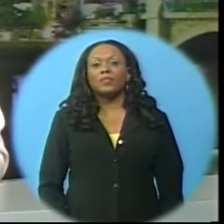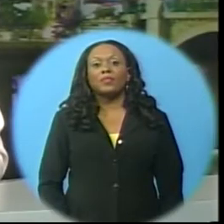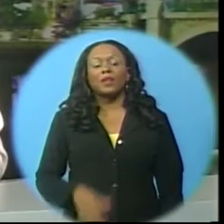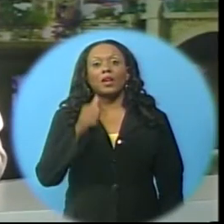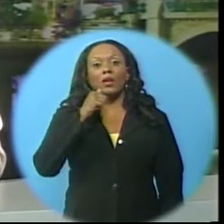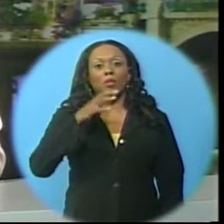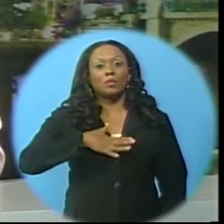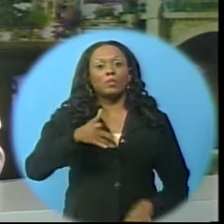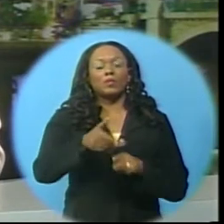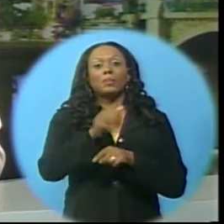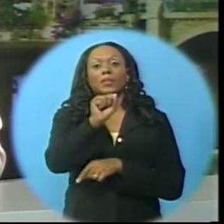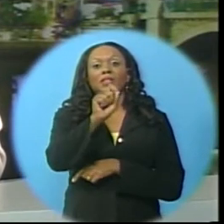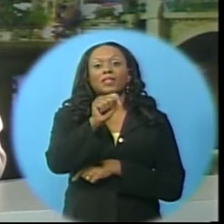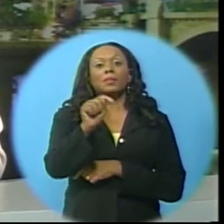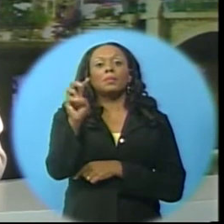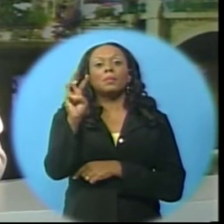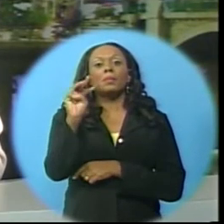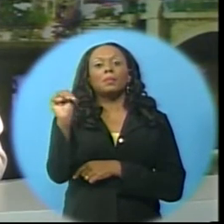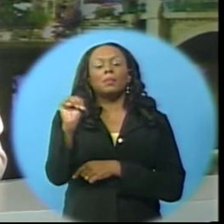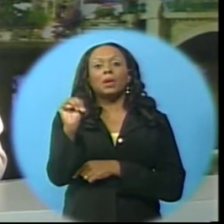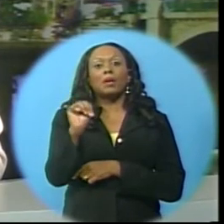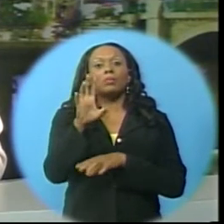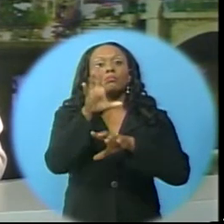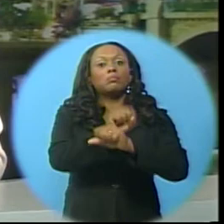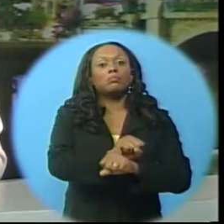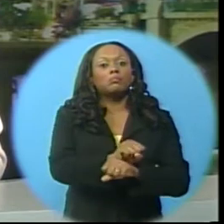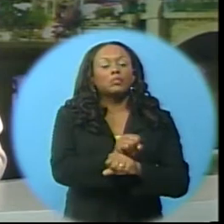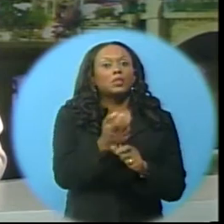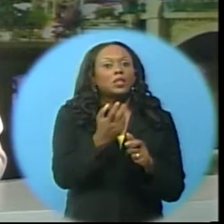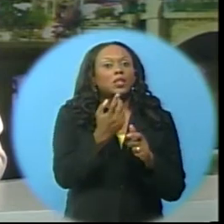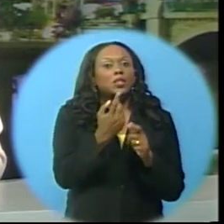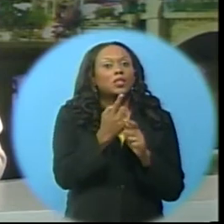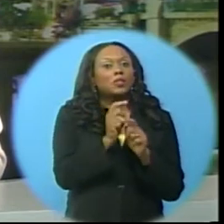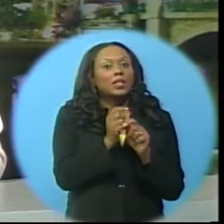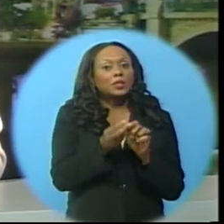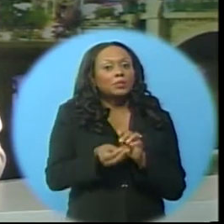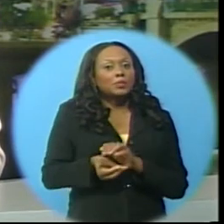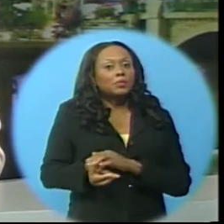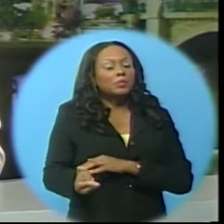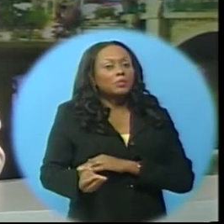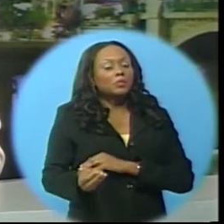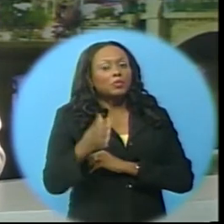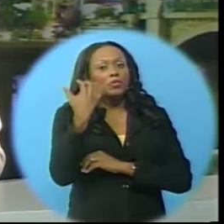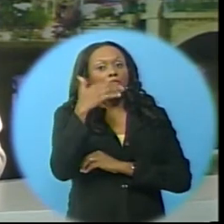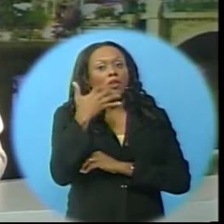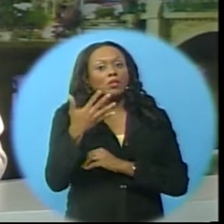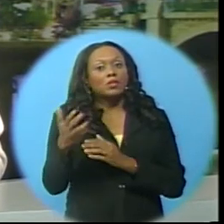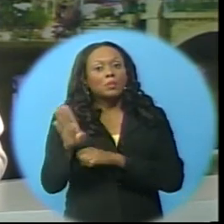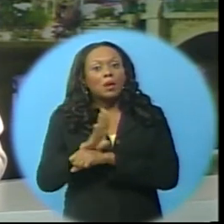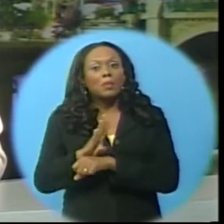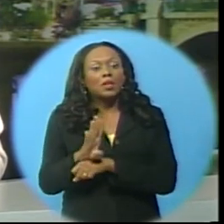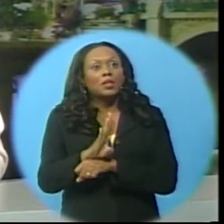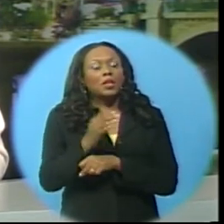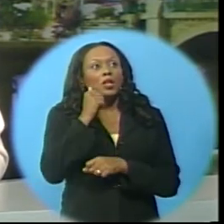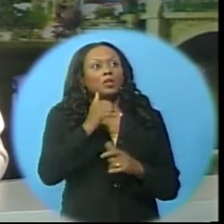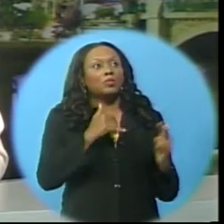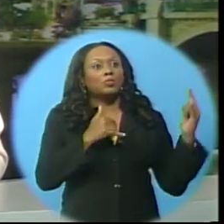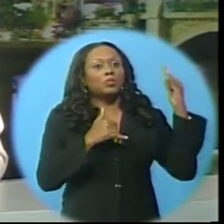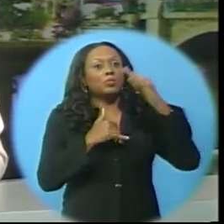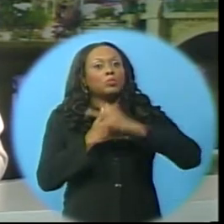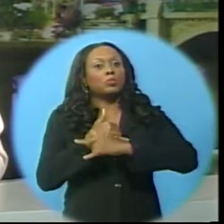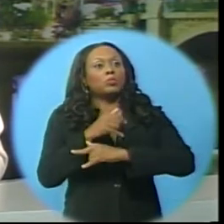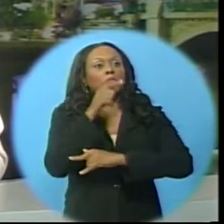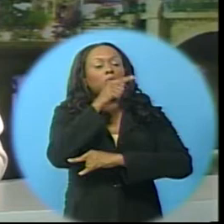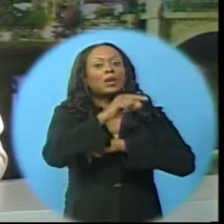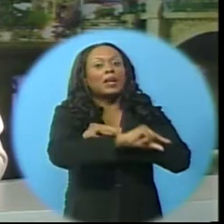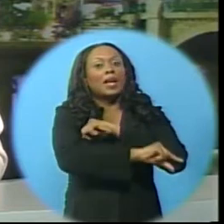A St. Michael woman held Attempting to smuggle drugs Into the island from Guyana Has been granted $80,000 bail The Nissa